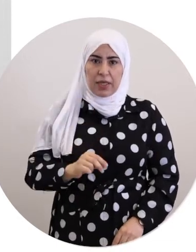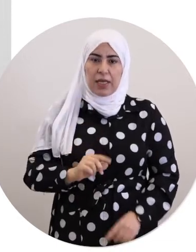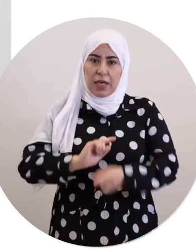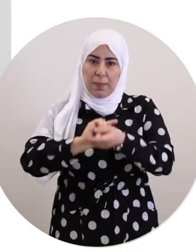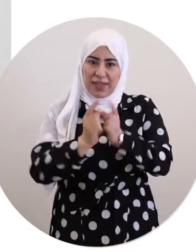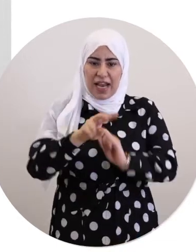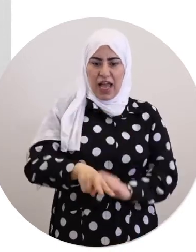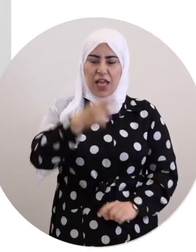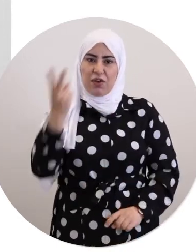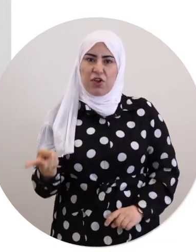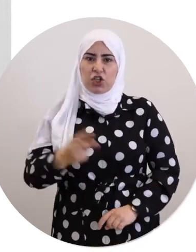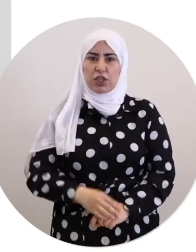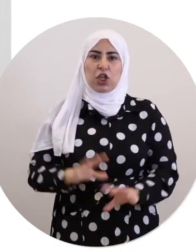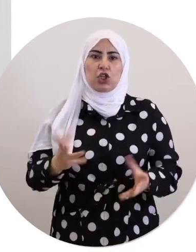it.